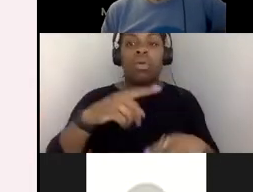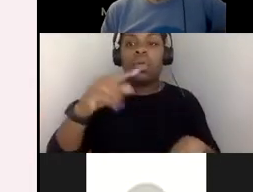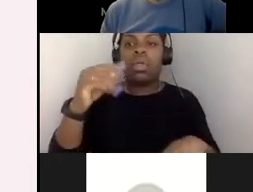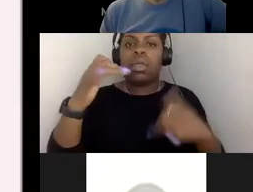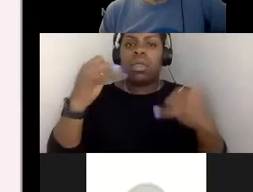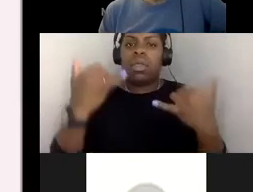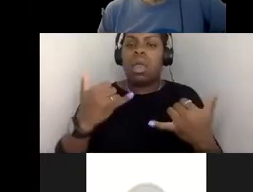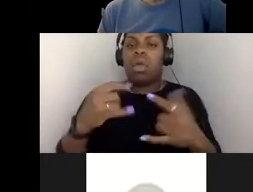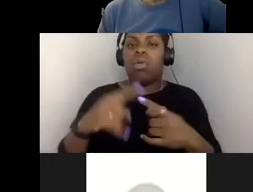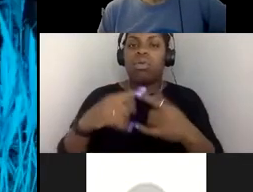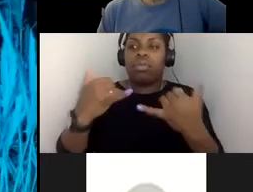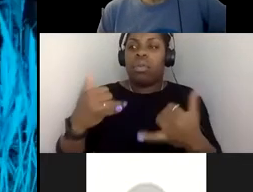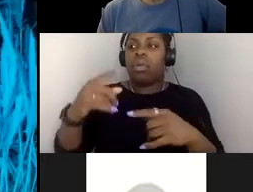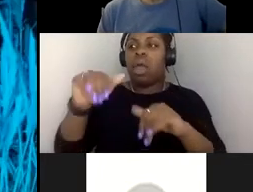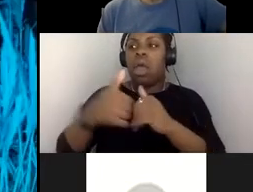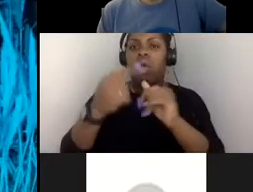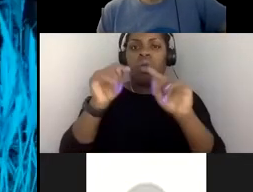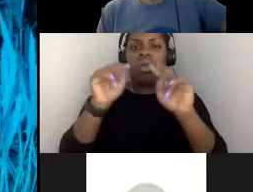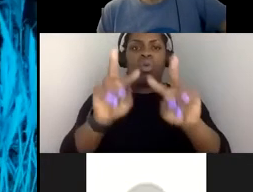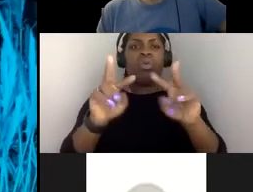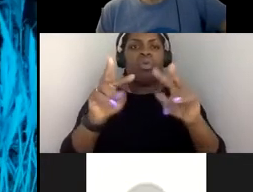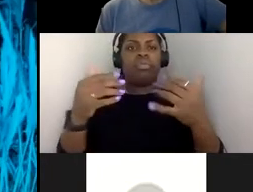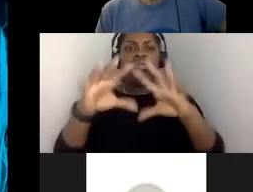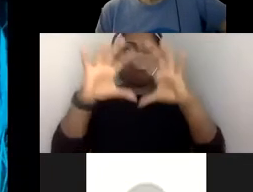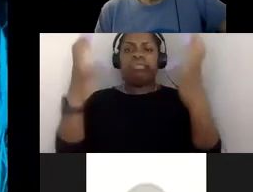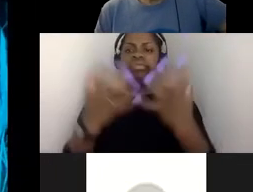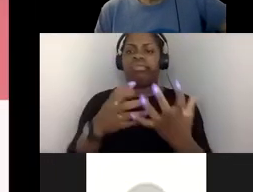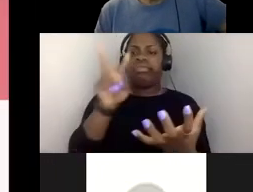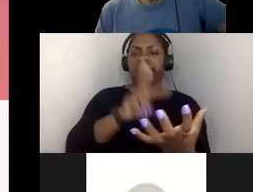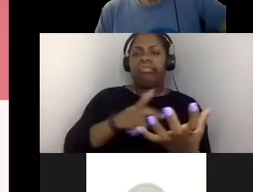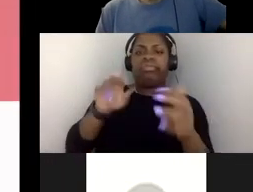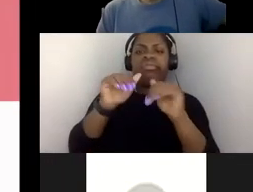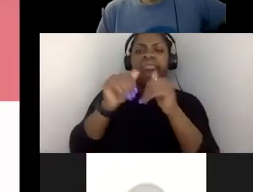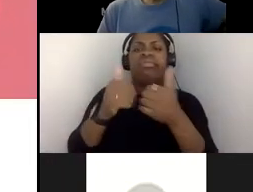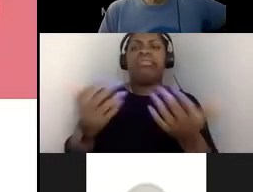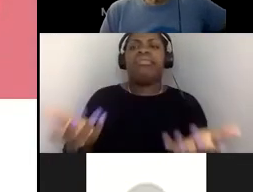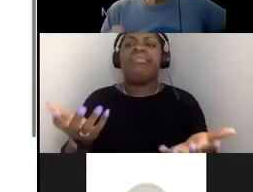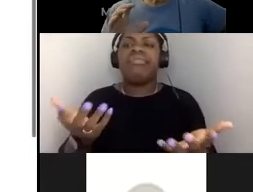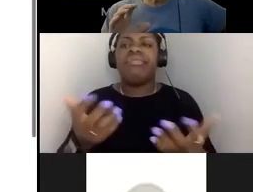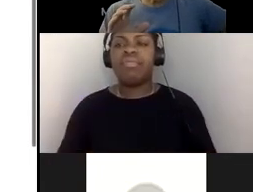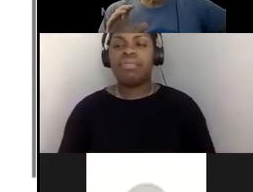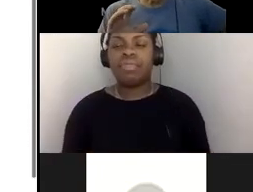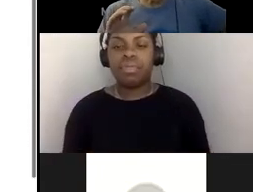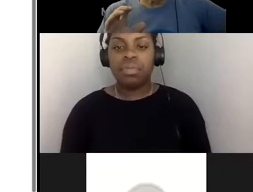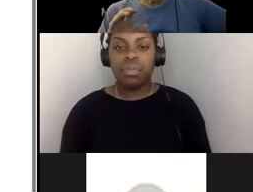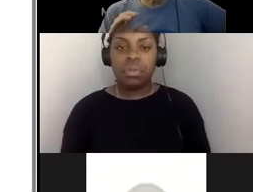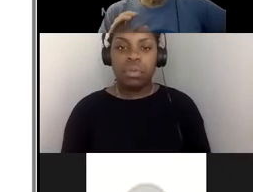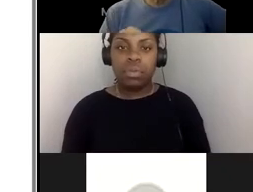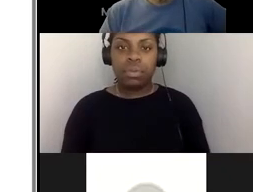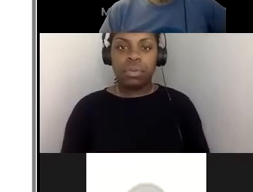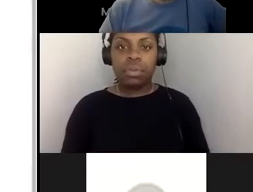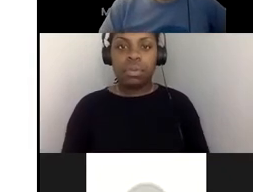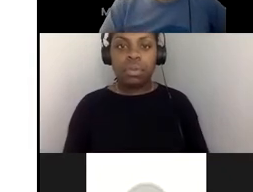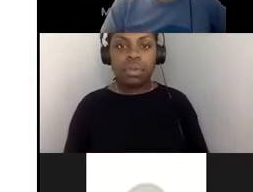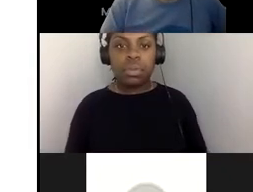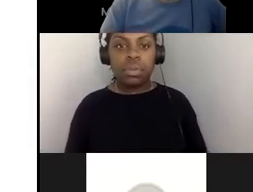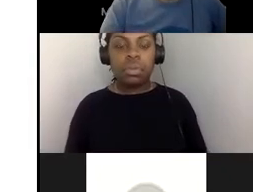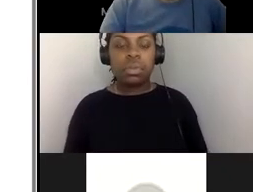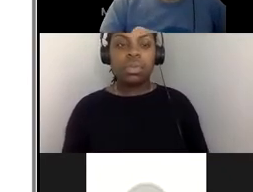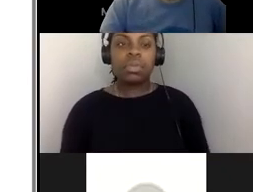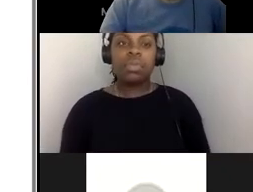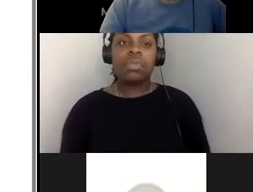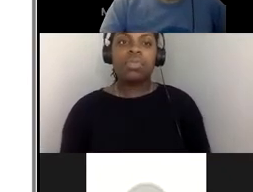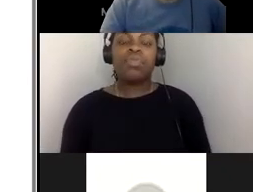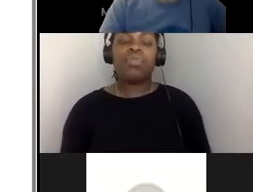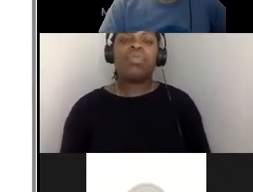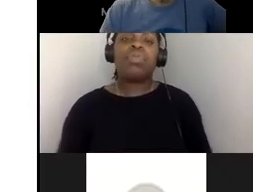that will look. So what you can do here First of all, if